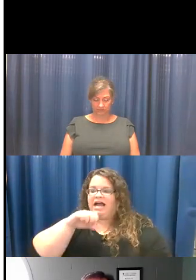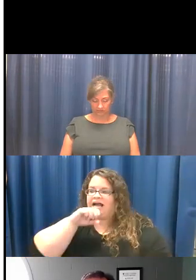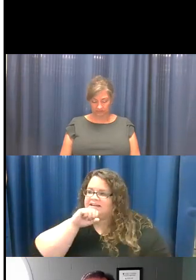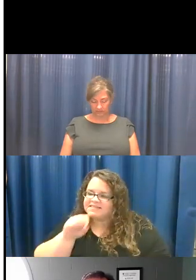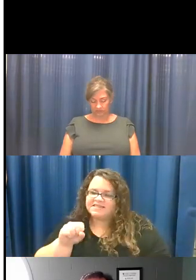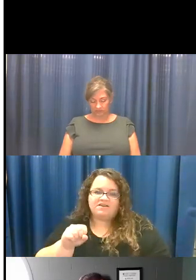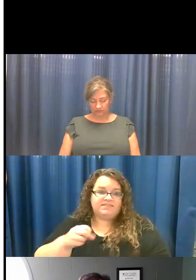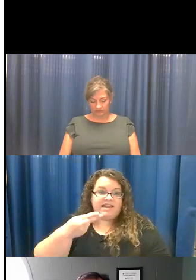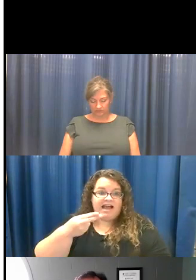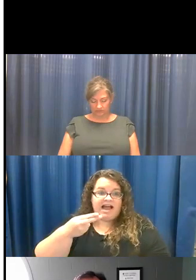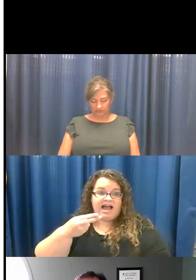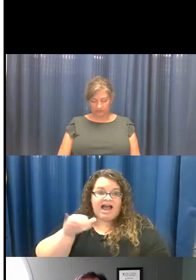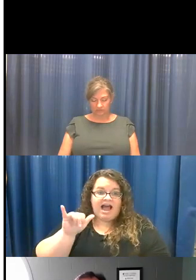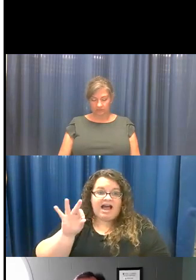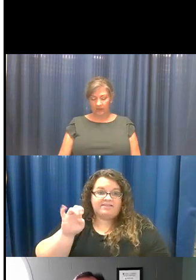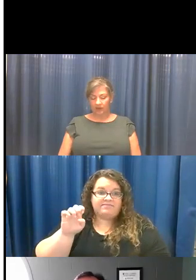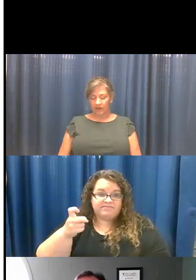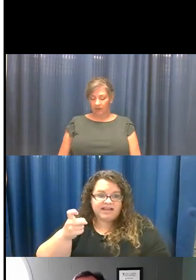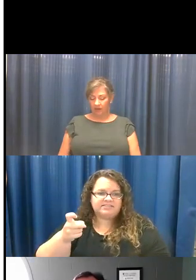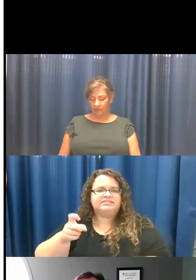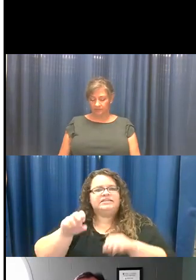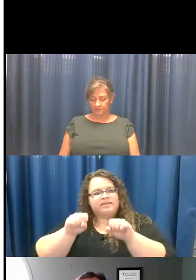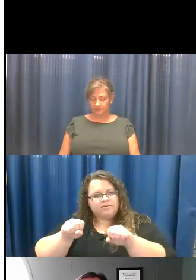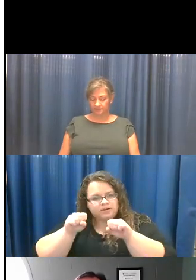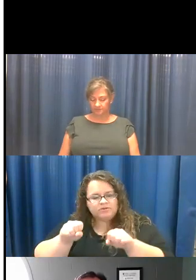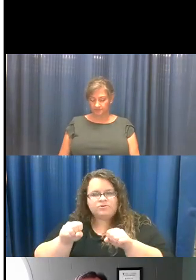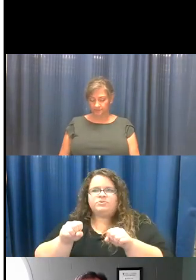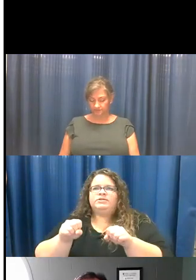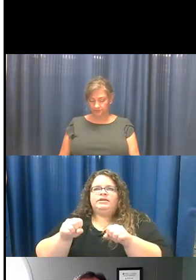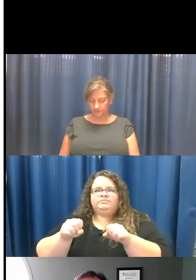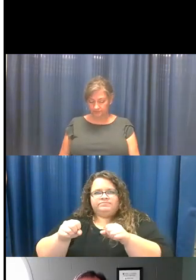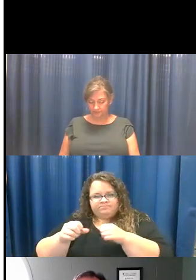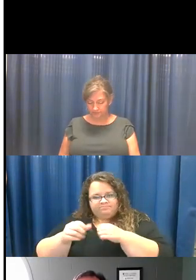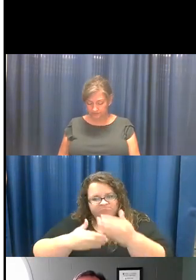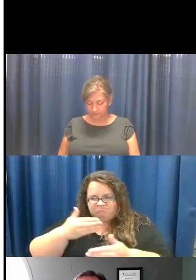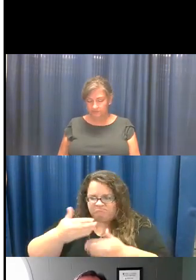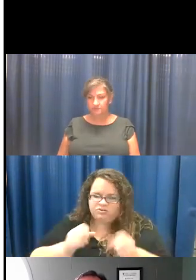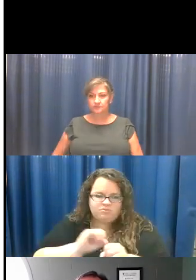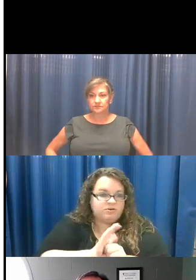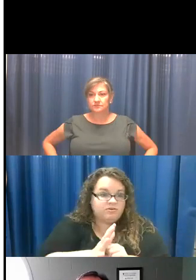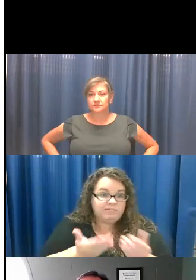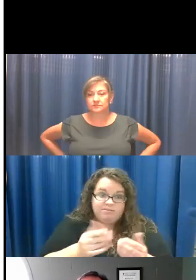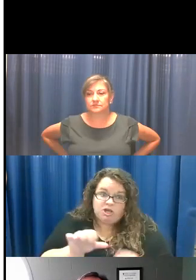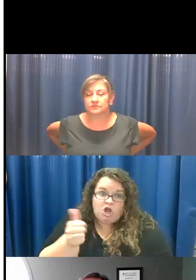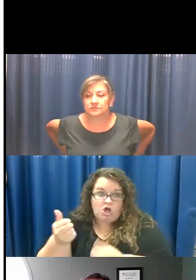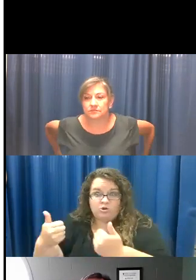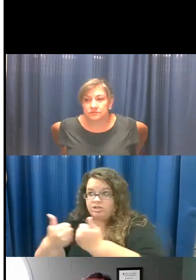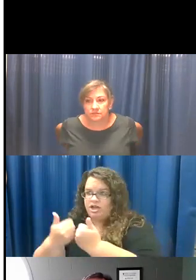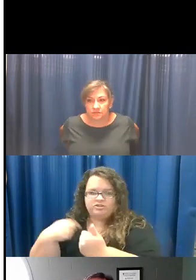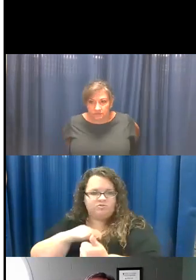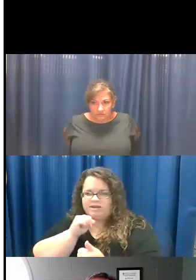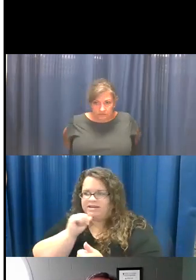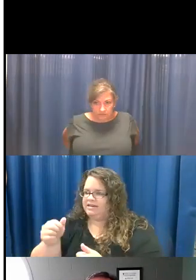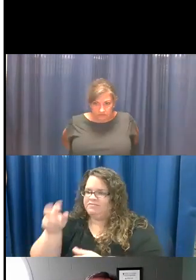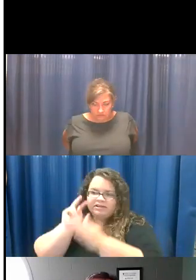that it gives us to manage through COVID and perhaps additional challenges that might be out there that we haven't even anticipated